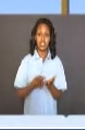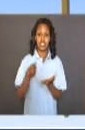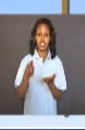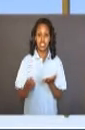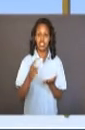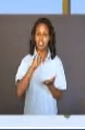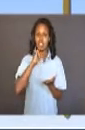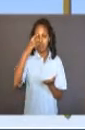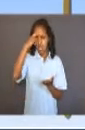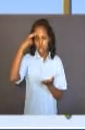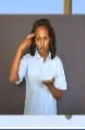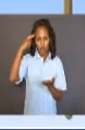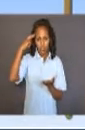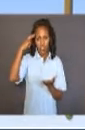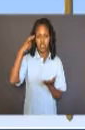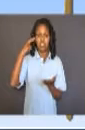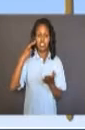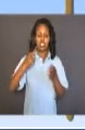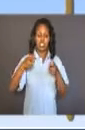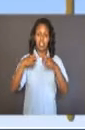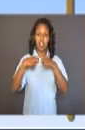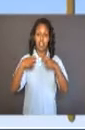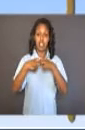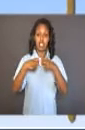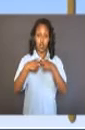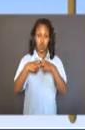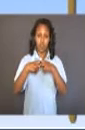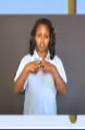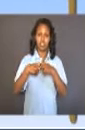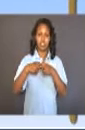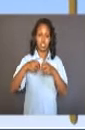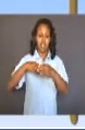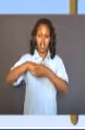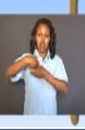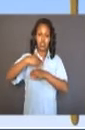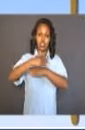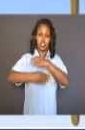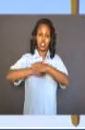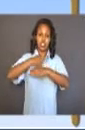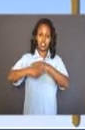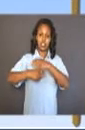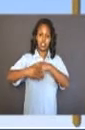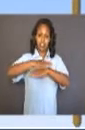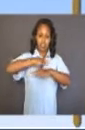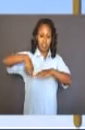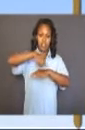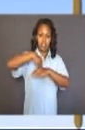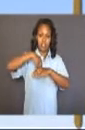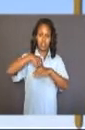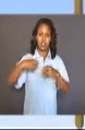This is because the electrons in the outermost shells